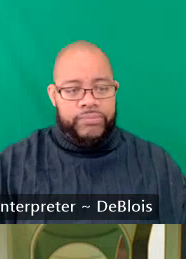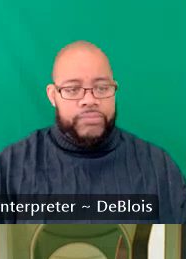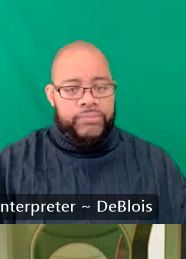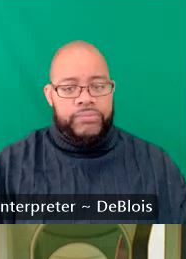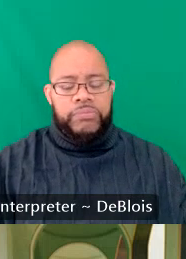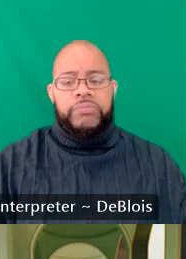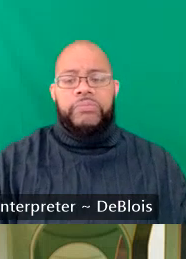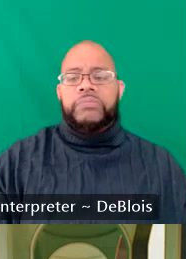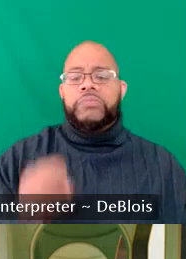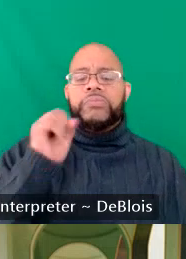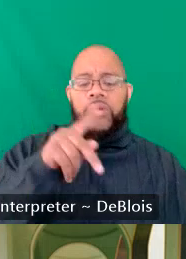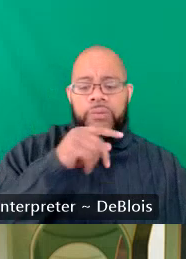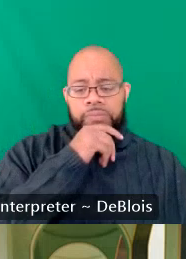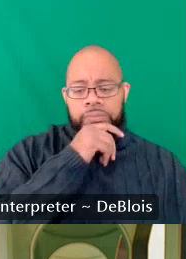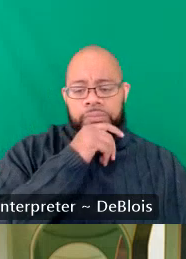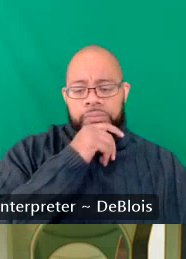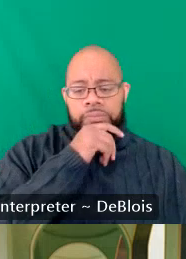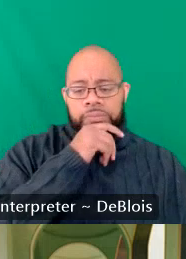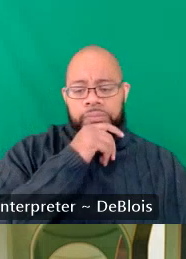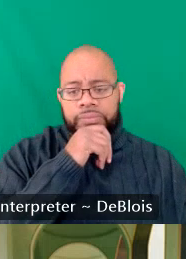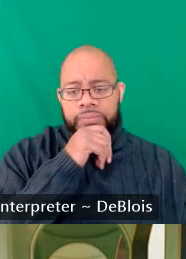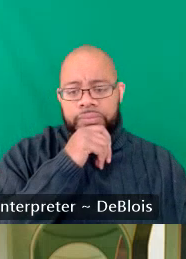Okay. And